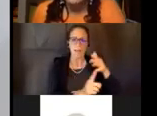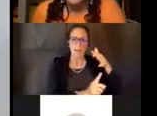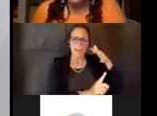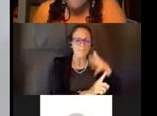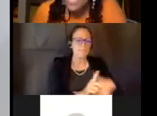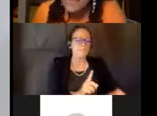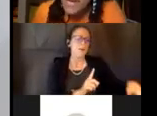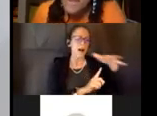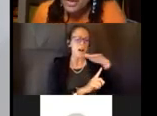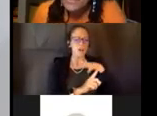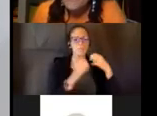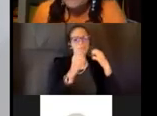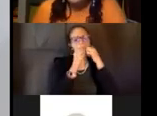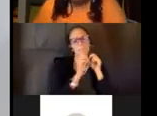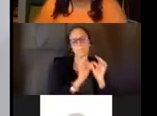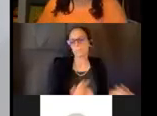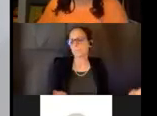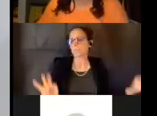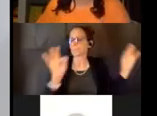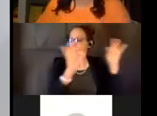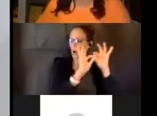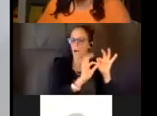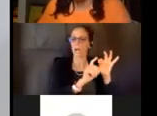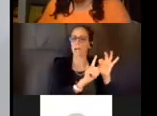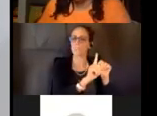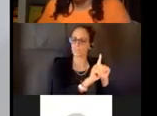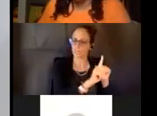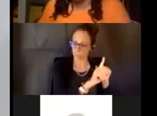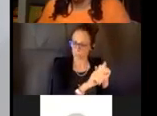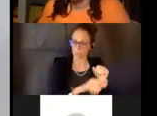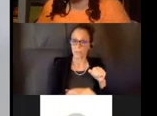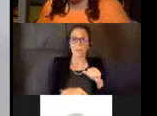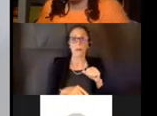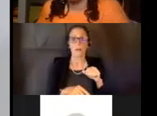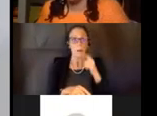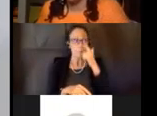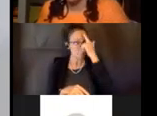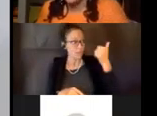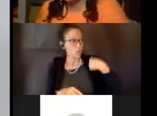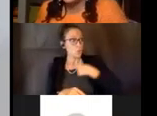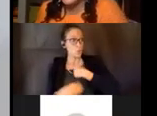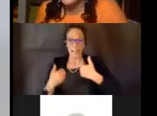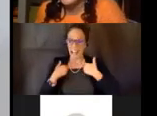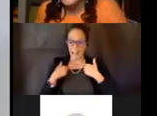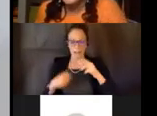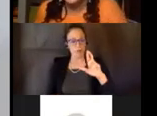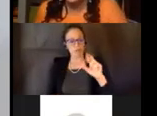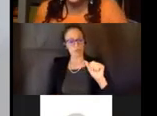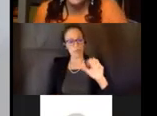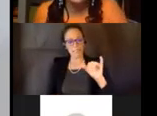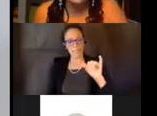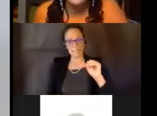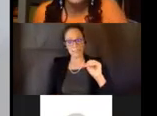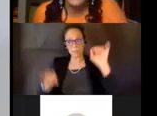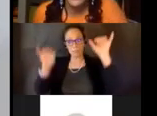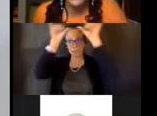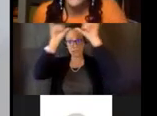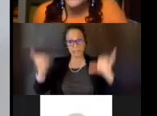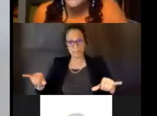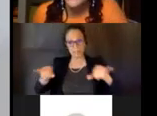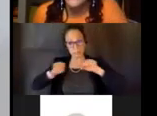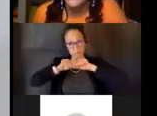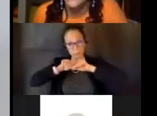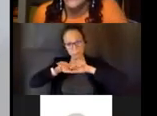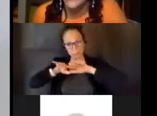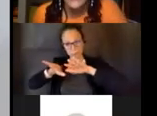racism, that for many people and for many non-human entities, it has always been